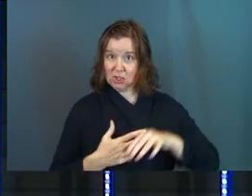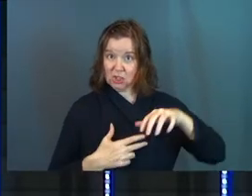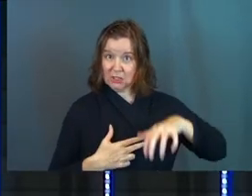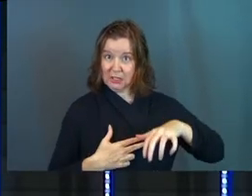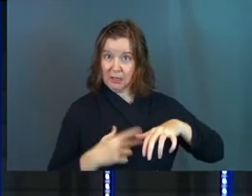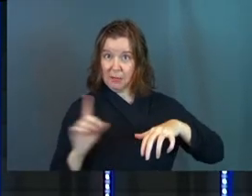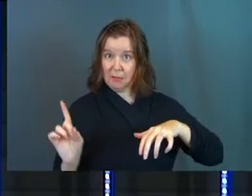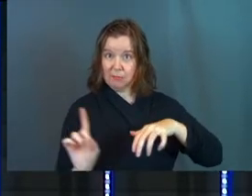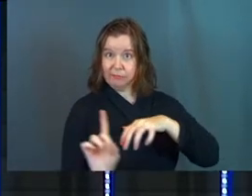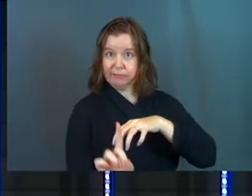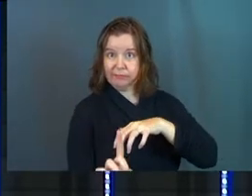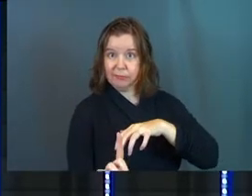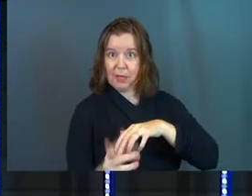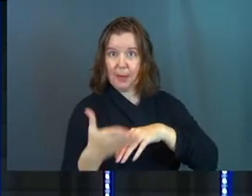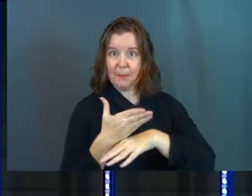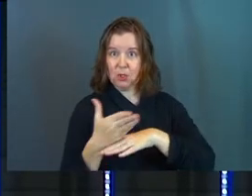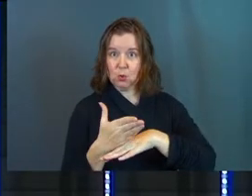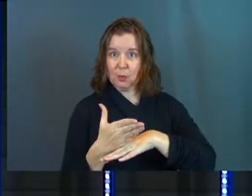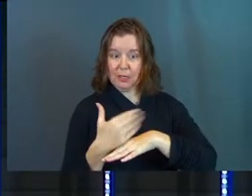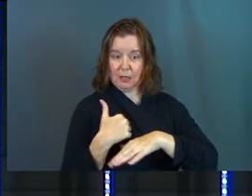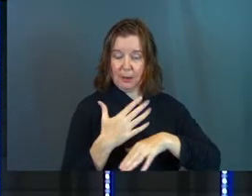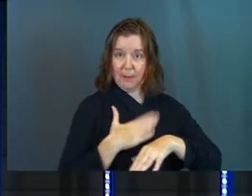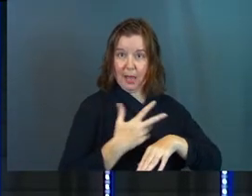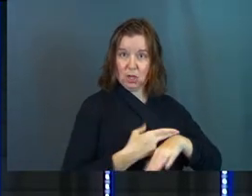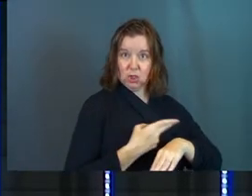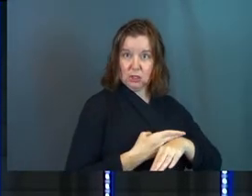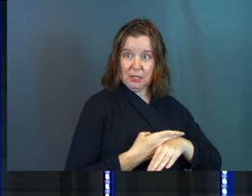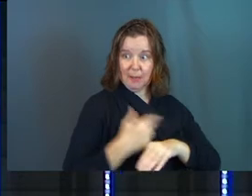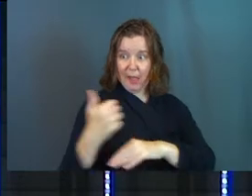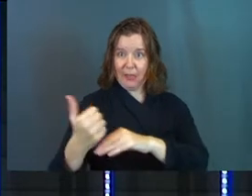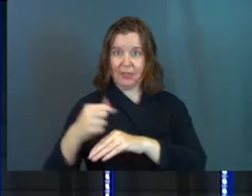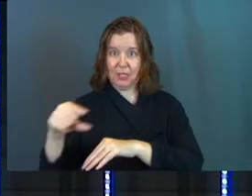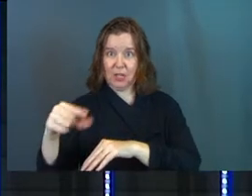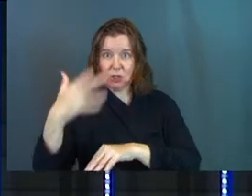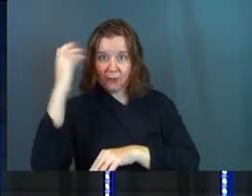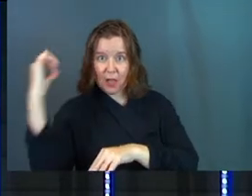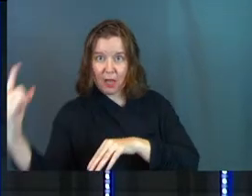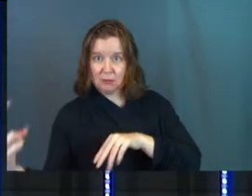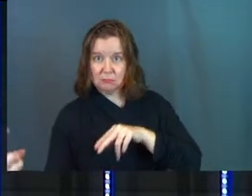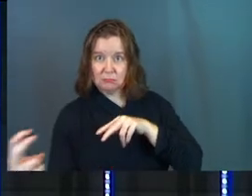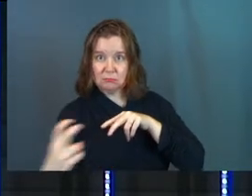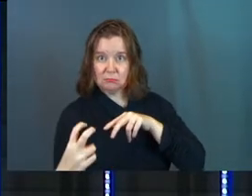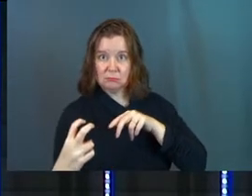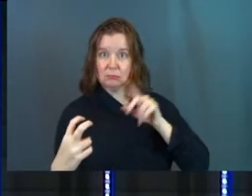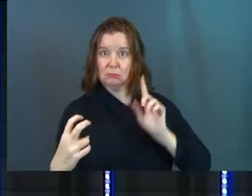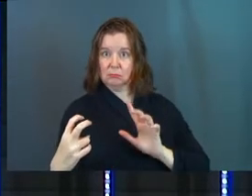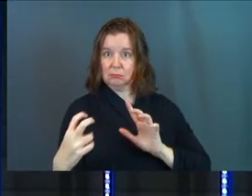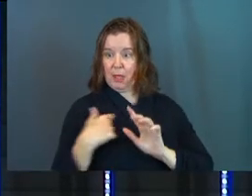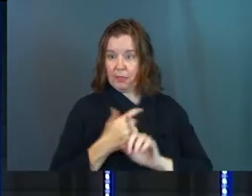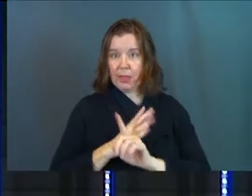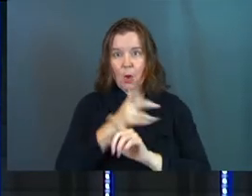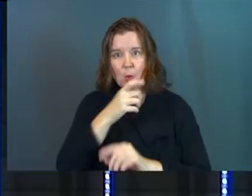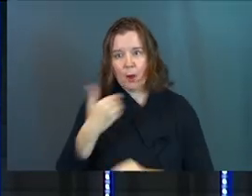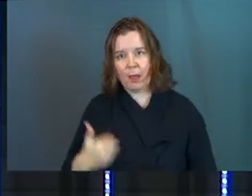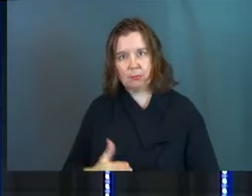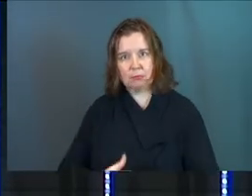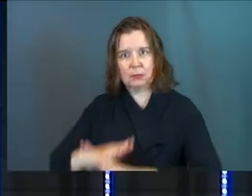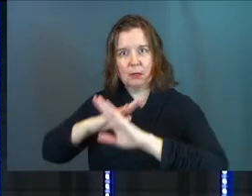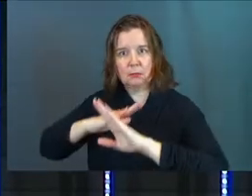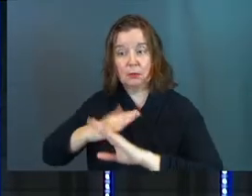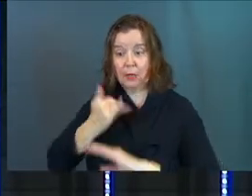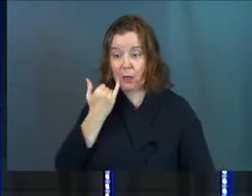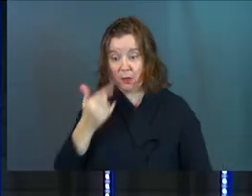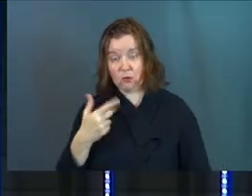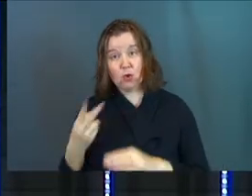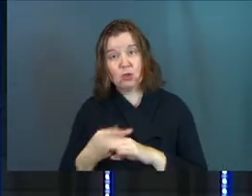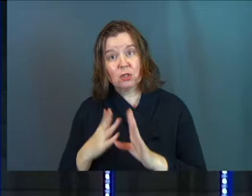sheep, I got between the danger and my sheep. He's saying, that's who I am. Now,